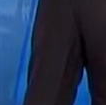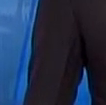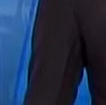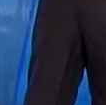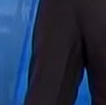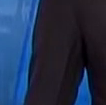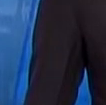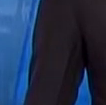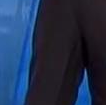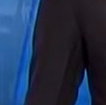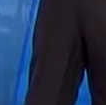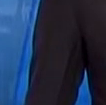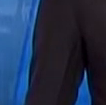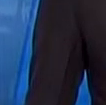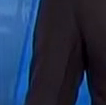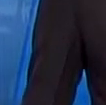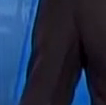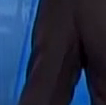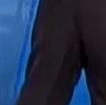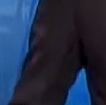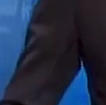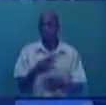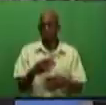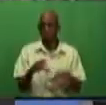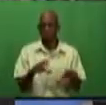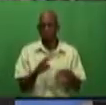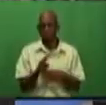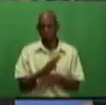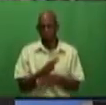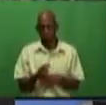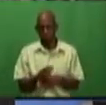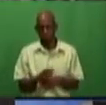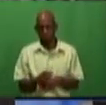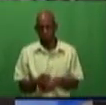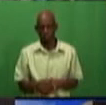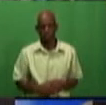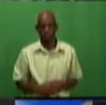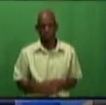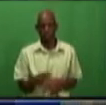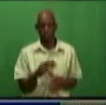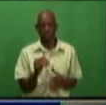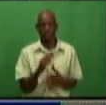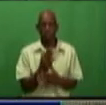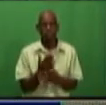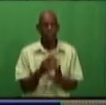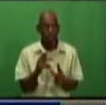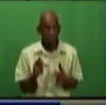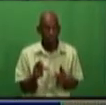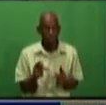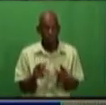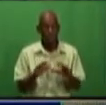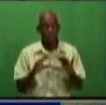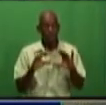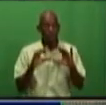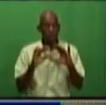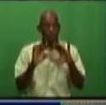pointed to worker shortages caused by crime as a result. It's affected the productivity of the workforce. For instance, some manufacturing